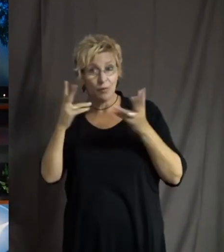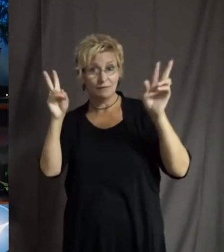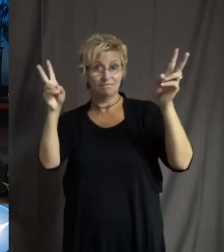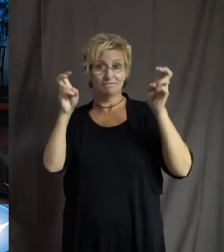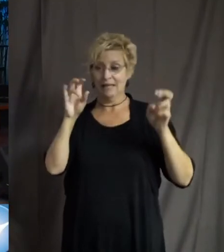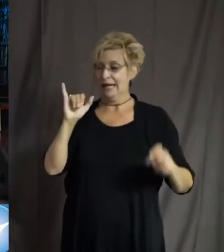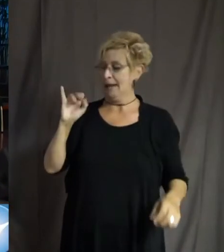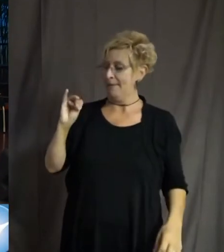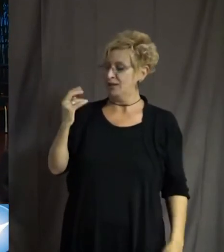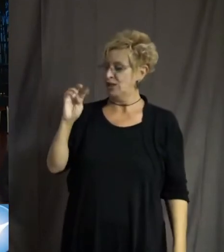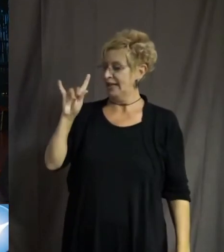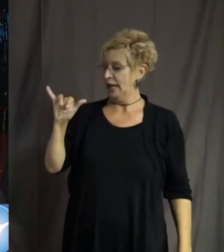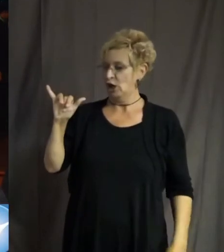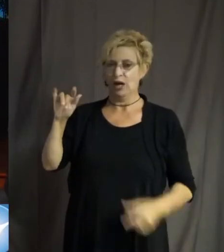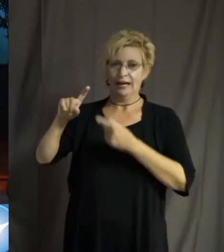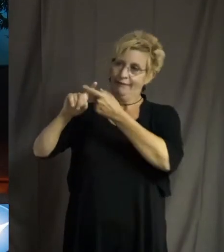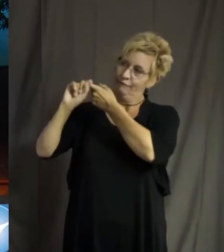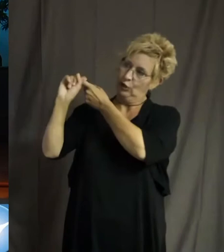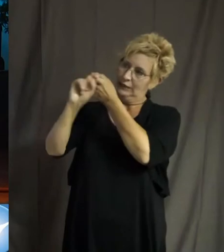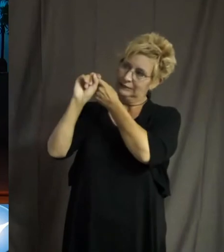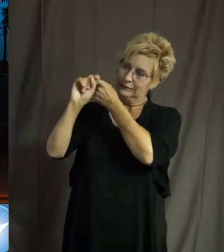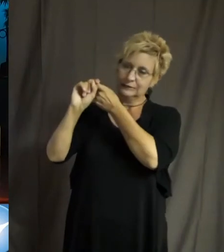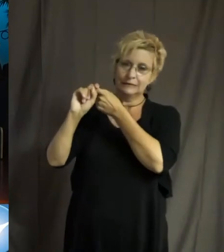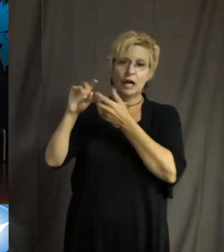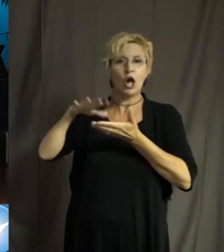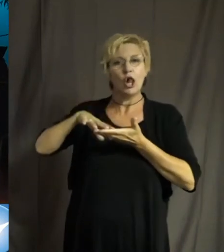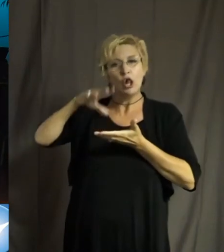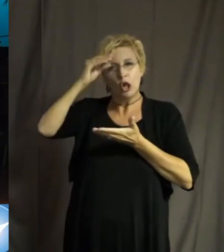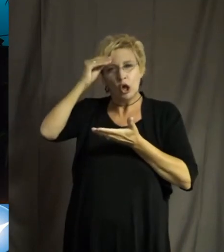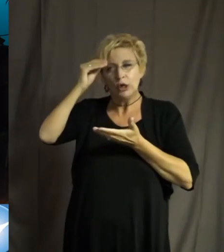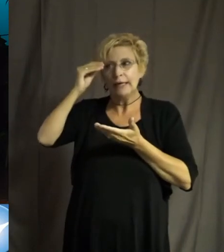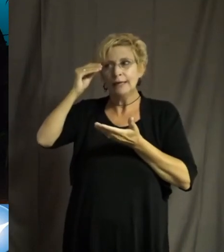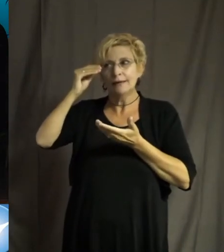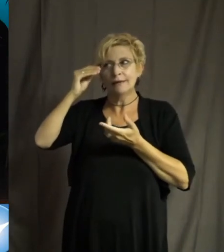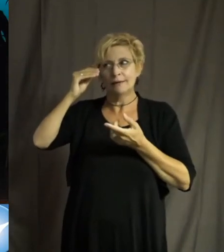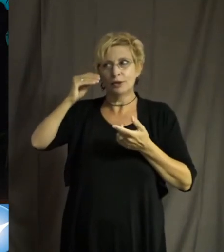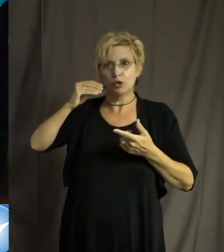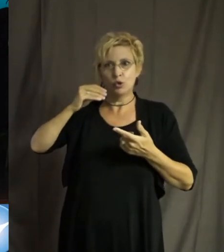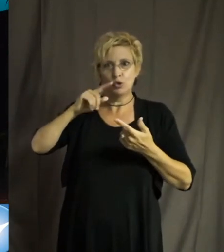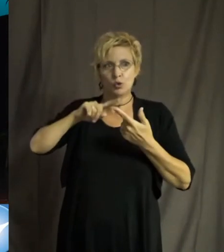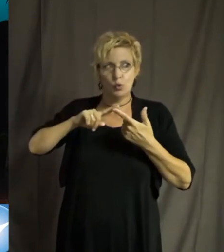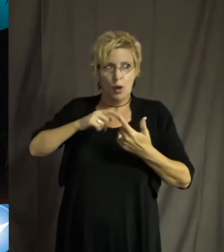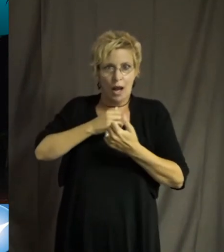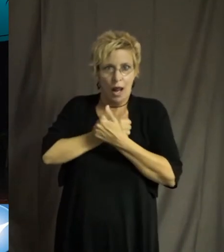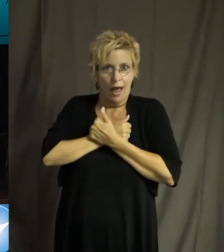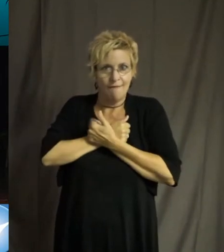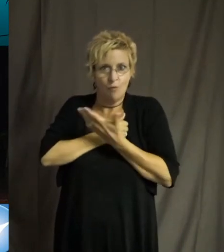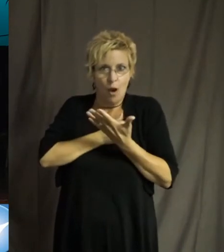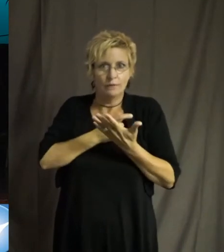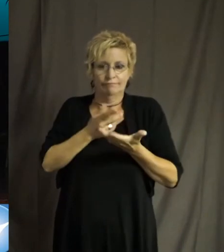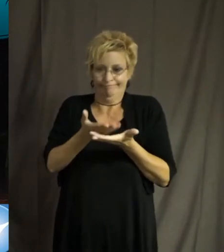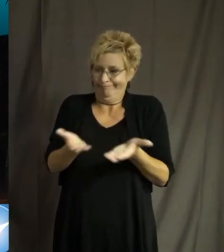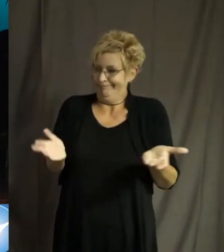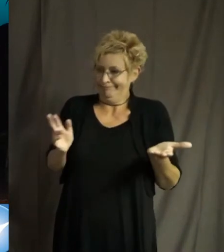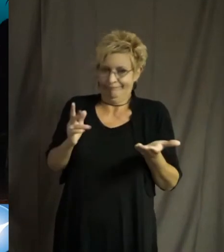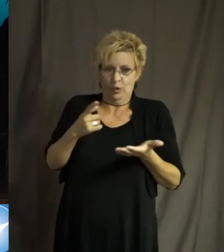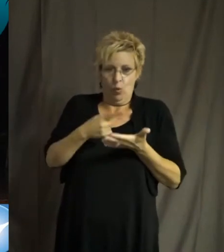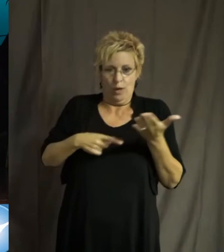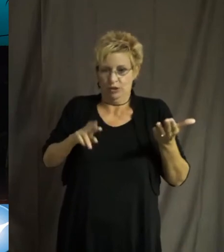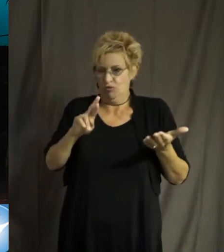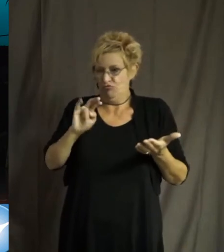friends, learning to love what's real. And I begin